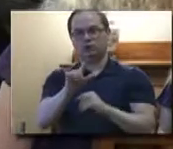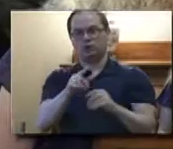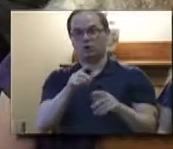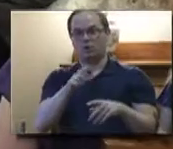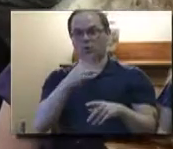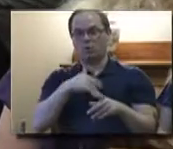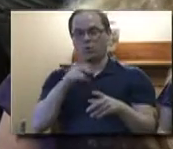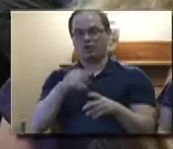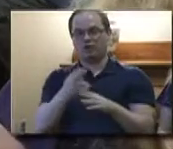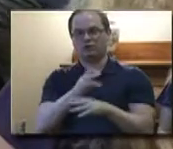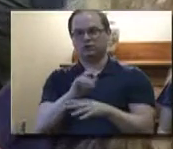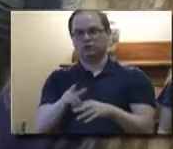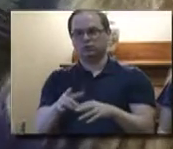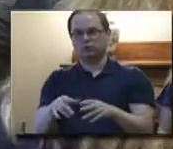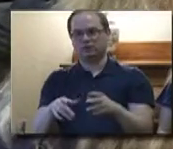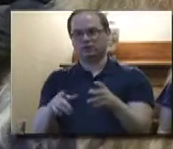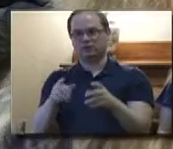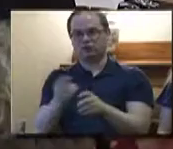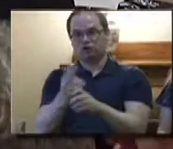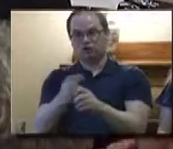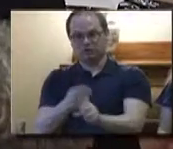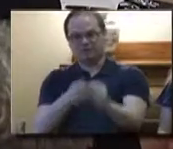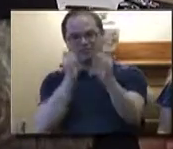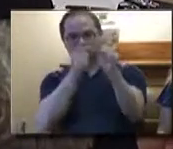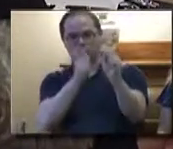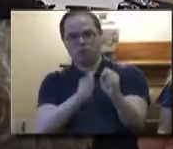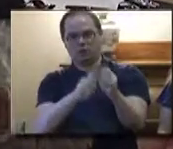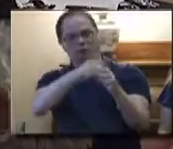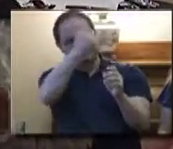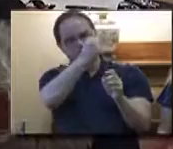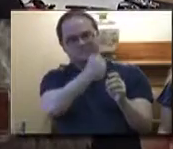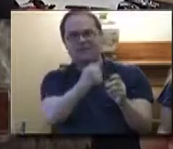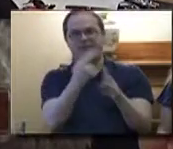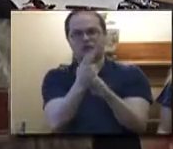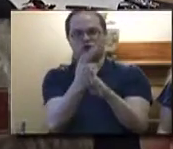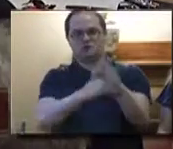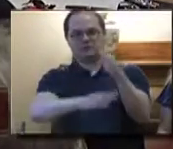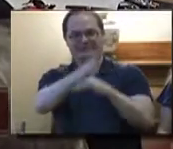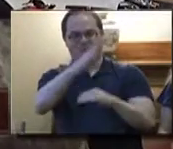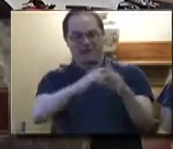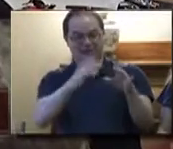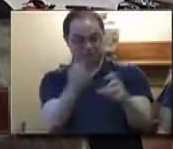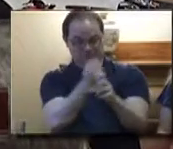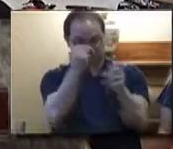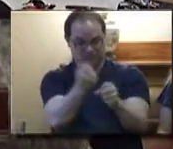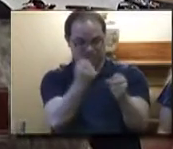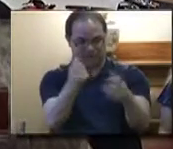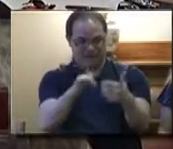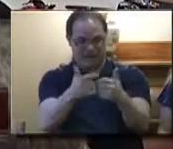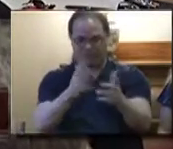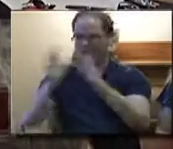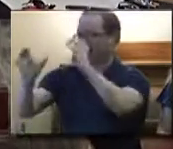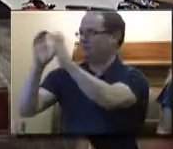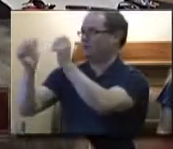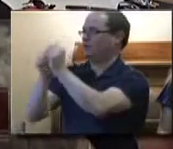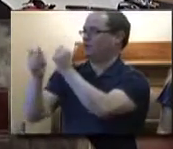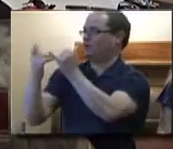cavewoman had to start using the tool use, then they started occupying their hands, and then speech came in because their hands were